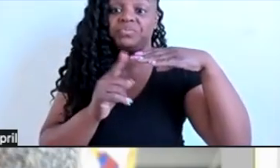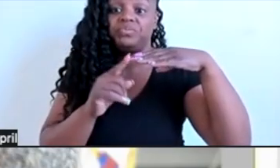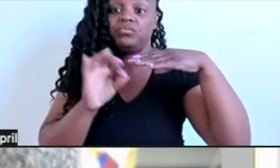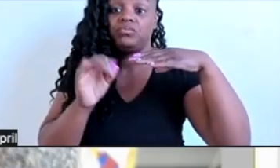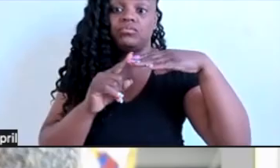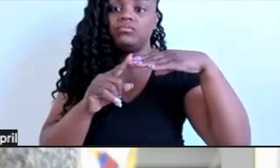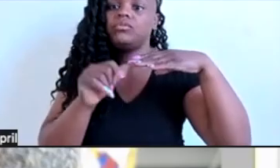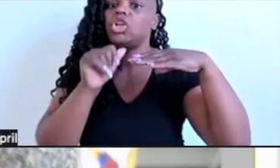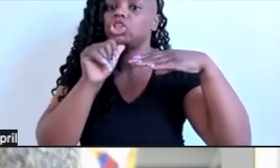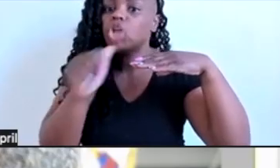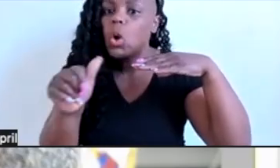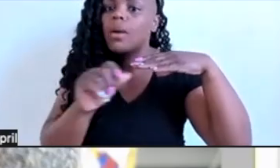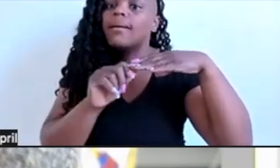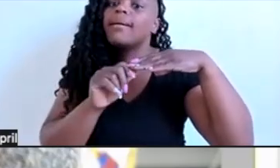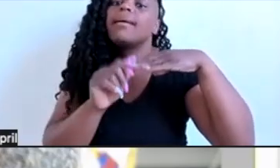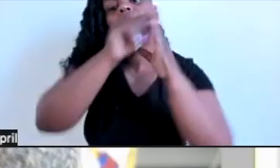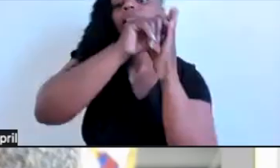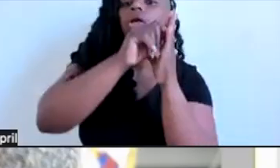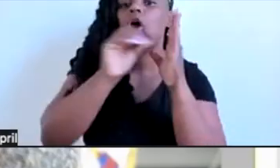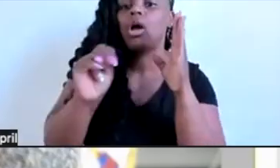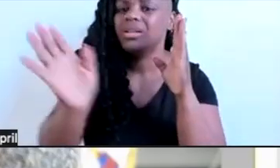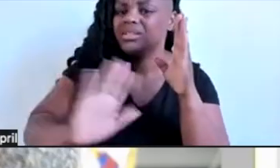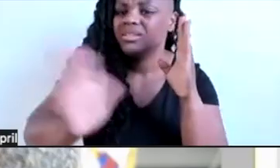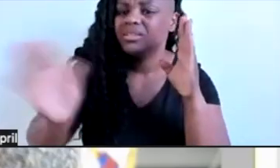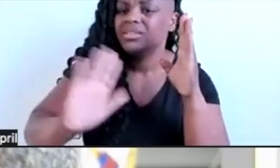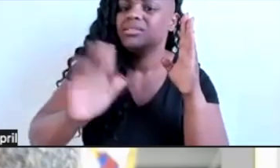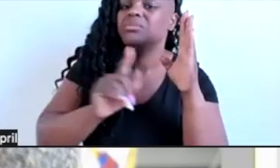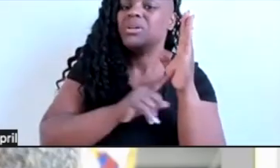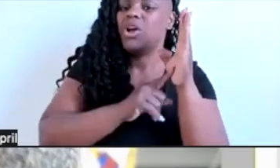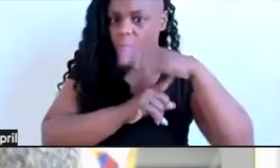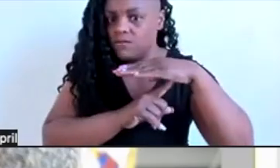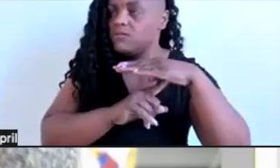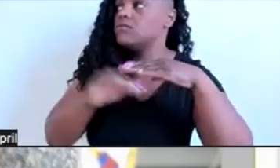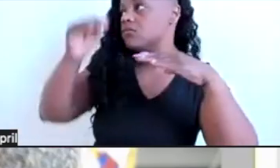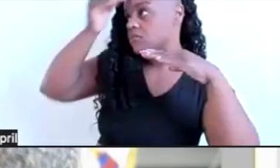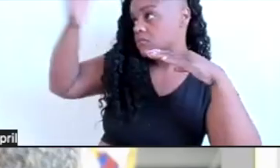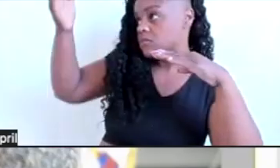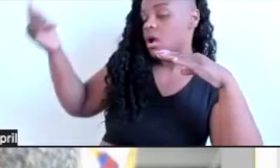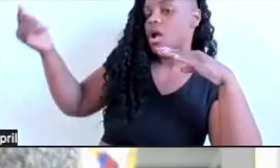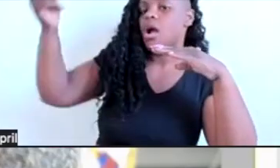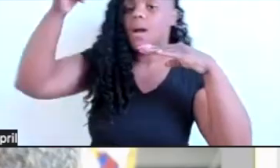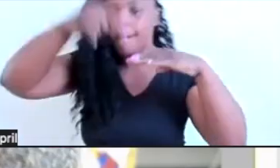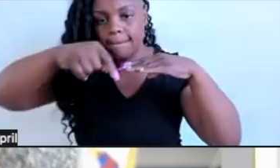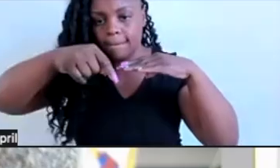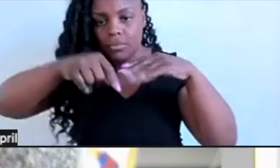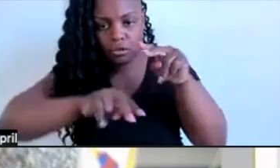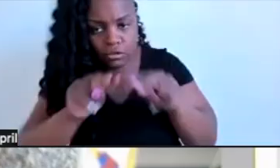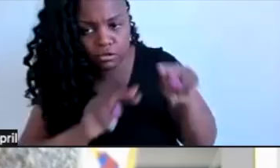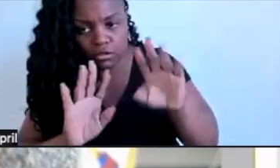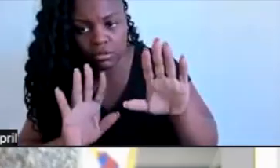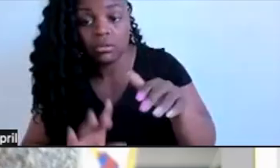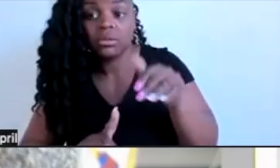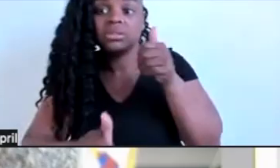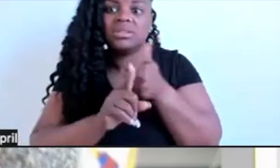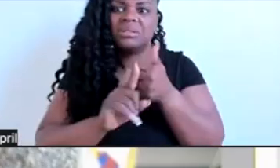them to come out and check for leaks. You can test the valve to make sure it will move when needed. Using the crescent